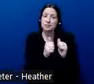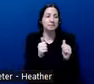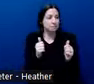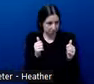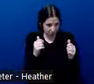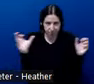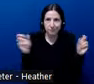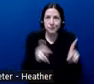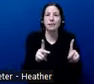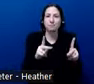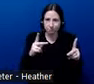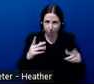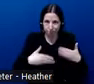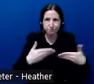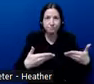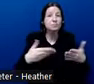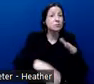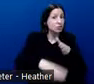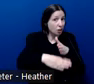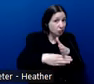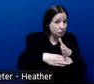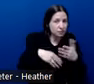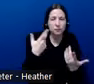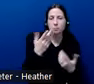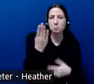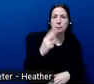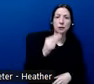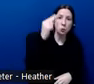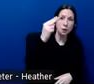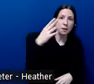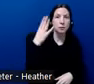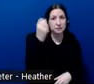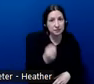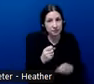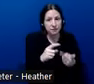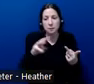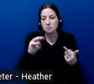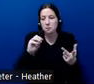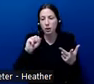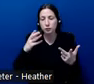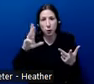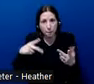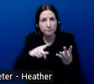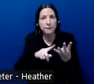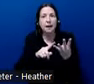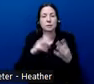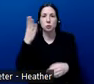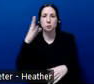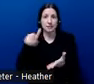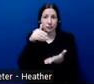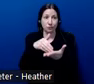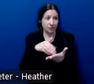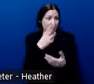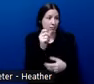including soccer, with student athletes from Burnaby North, Burnaby South, Mosscrop, and Burnaby Central Secondary seen